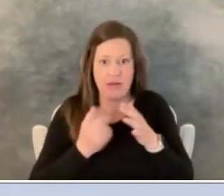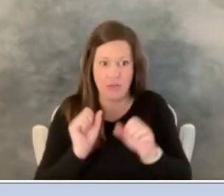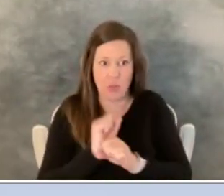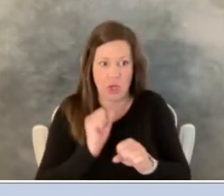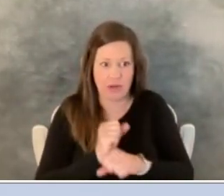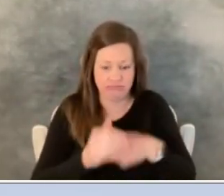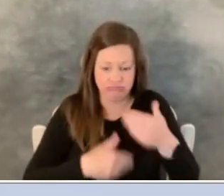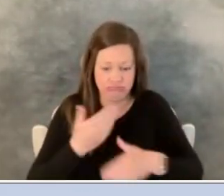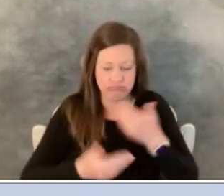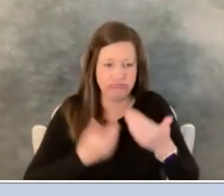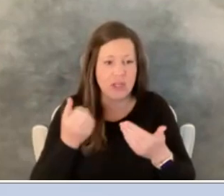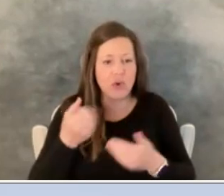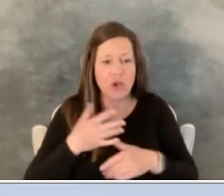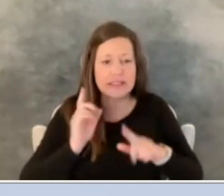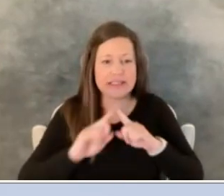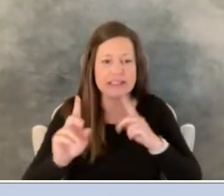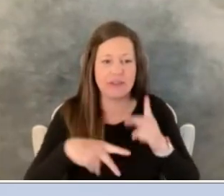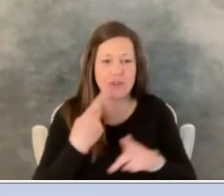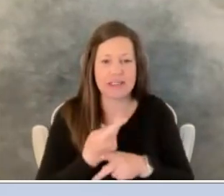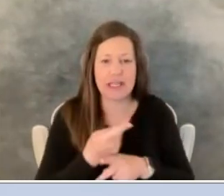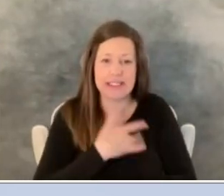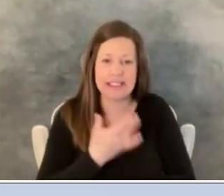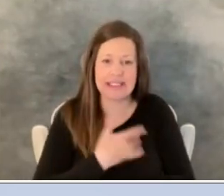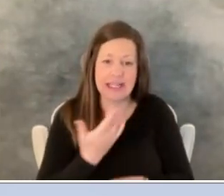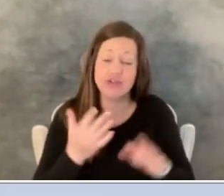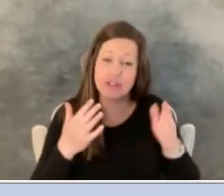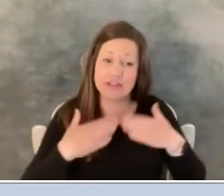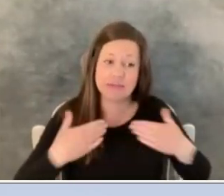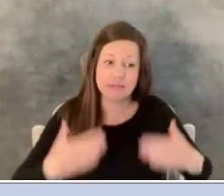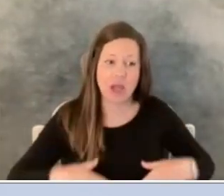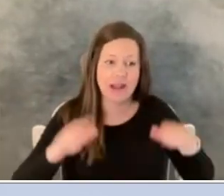of sensations in the body that can affect your